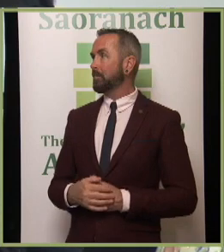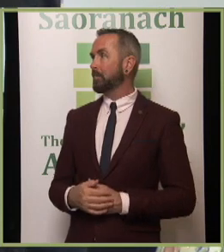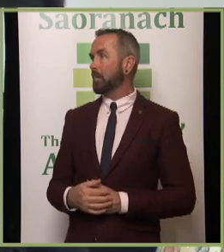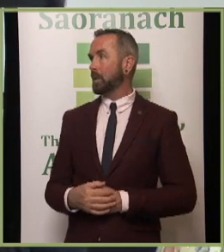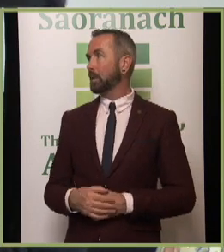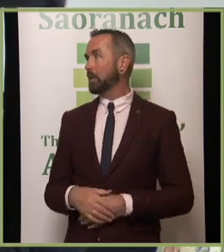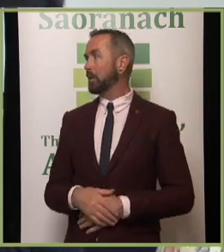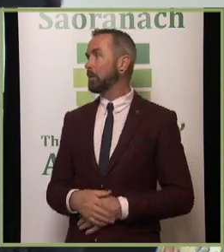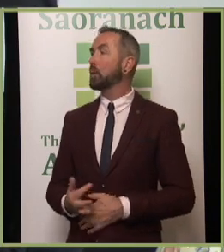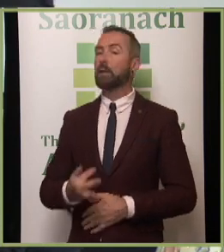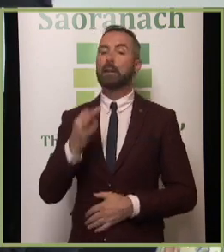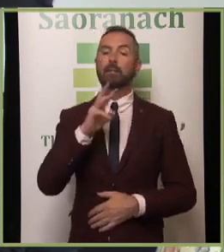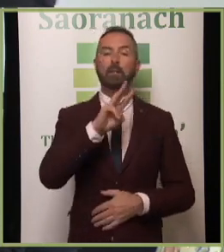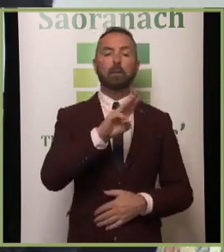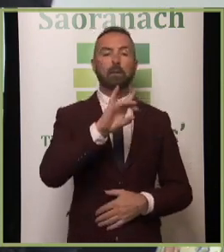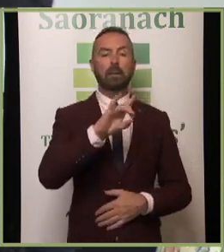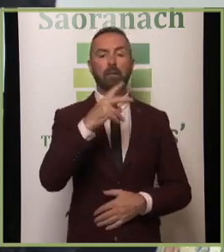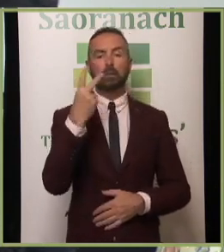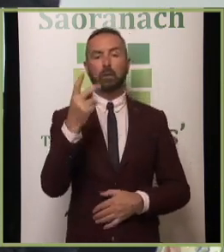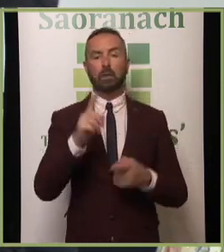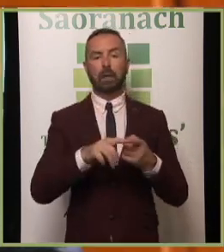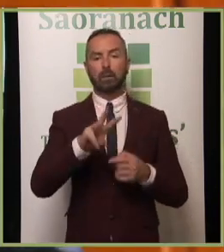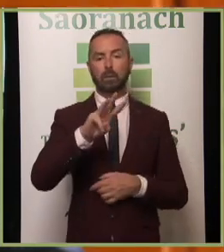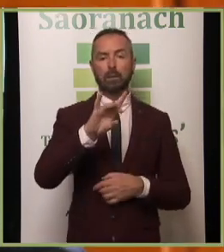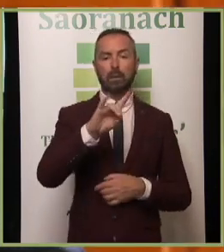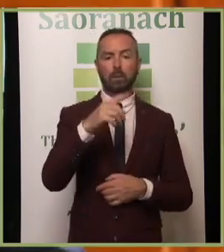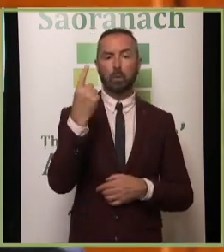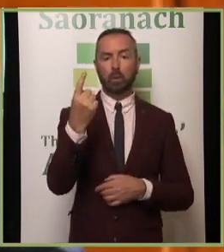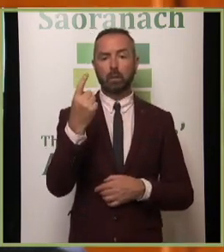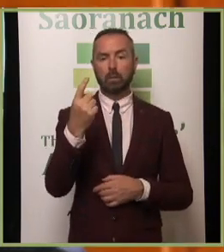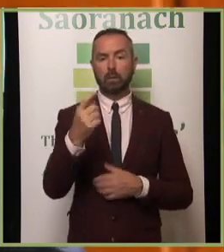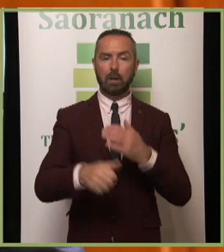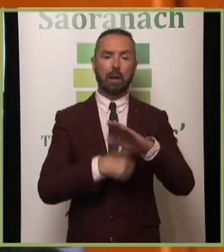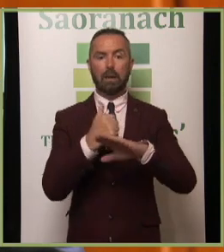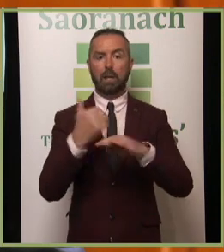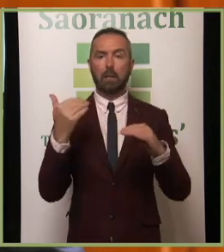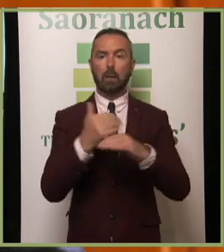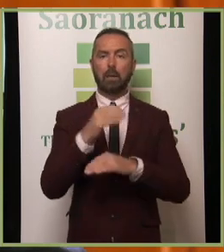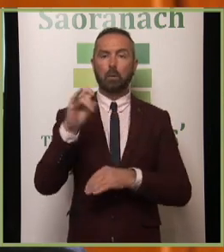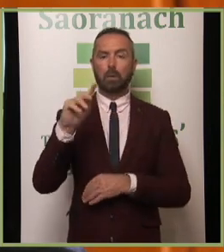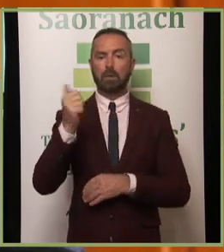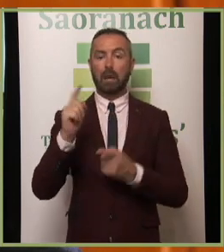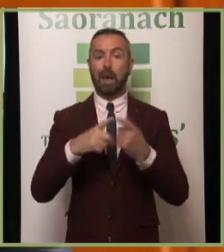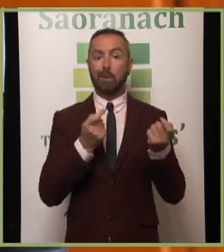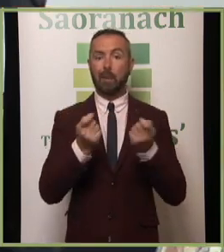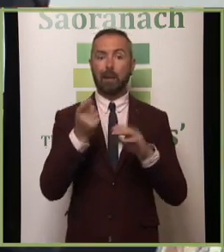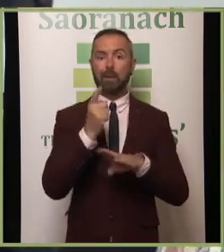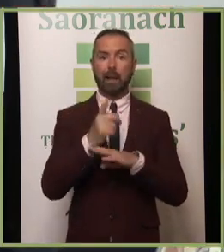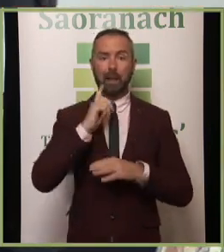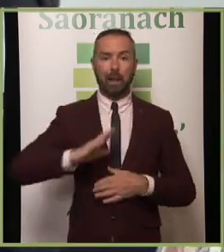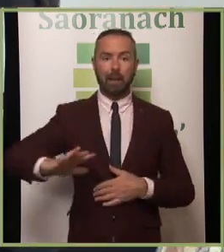if WH2 and WH1 are enacted by Coillte and they manage that